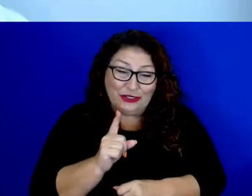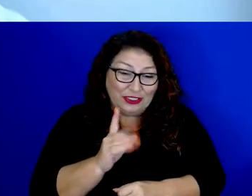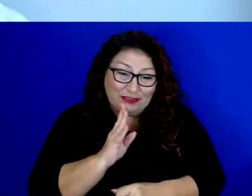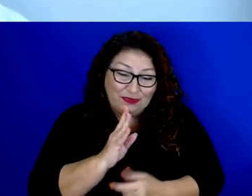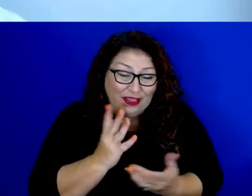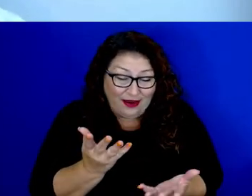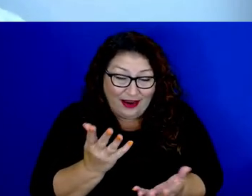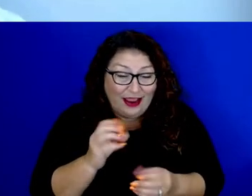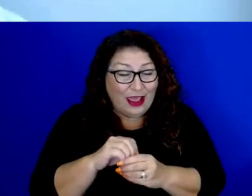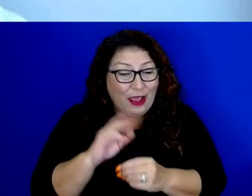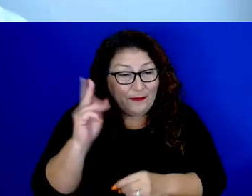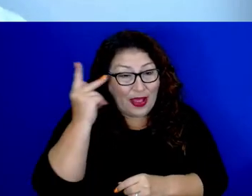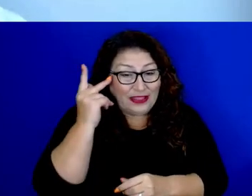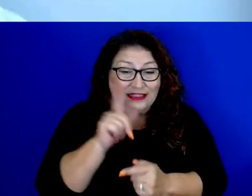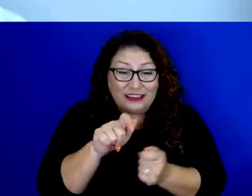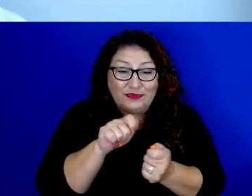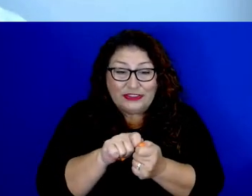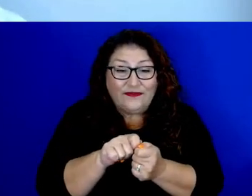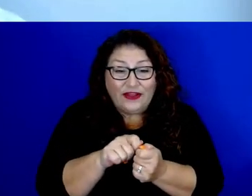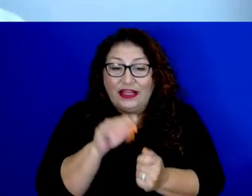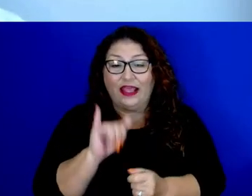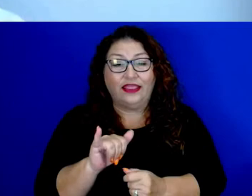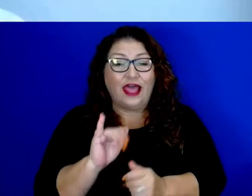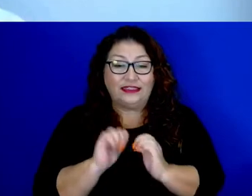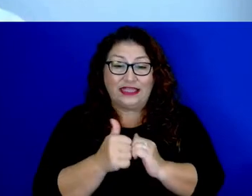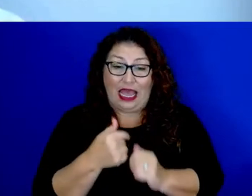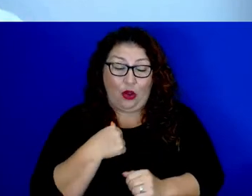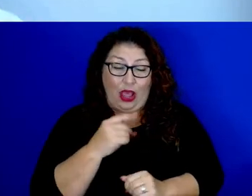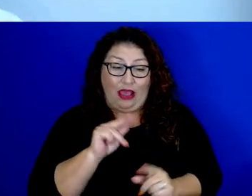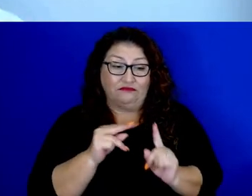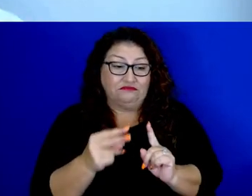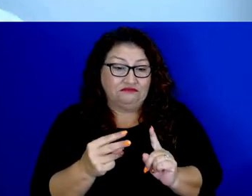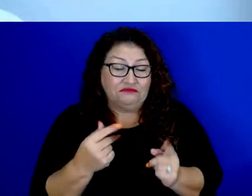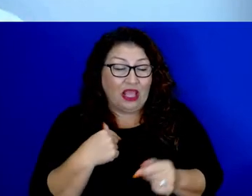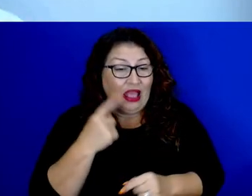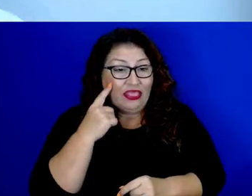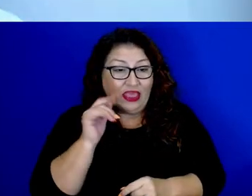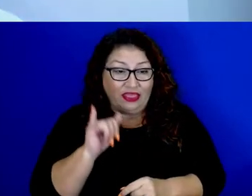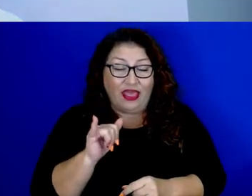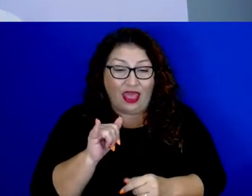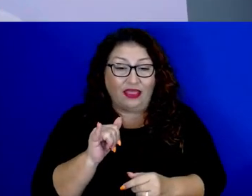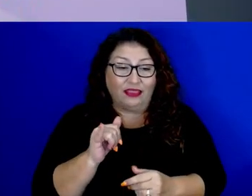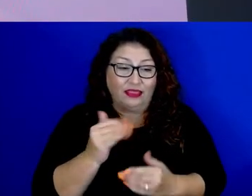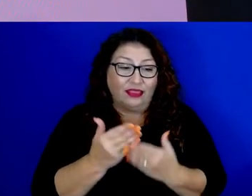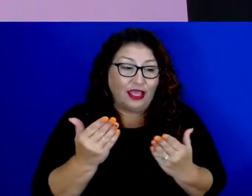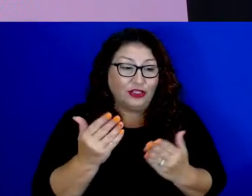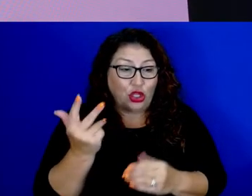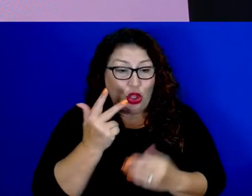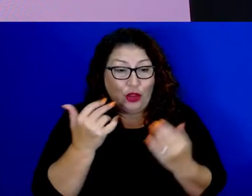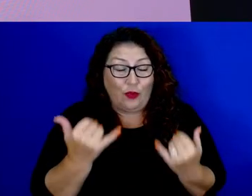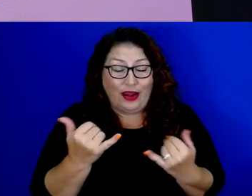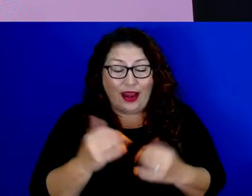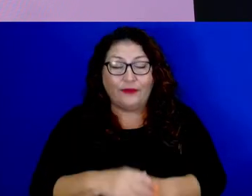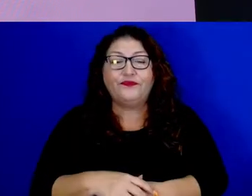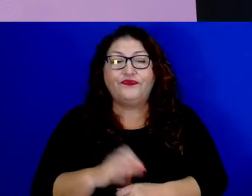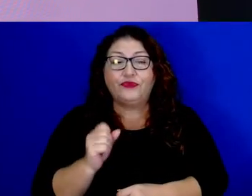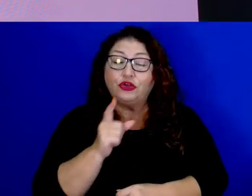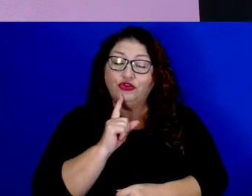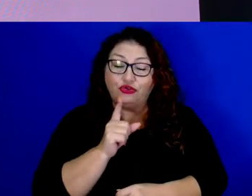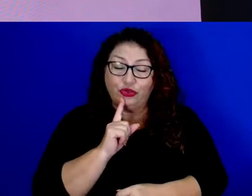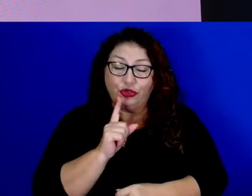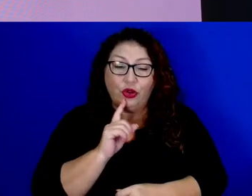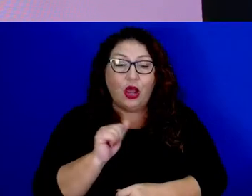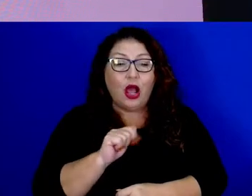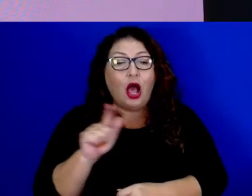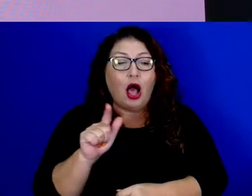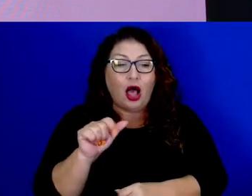specifically. That's how I think that things are looking right now. Yeah, it's true. Pretty much all scientific research shows